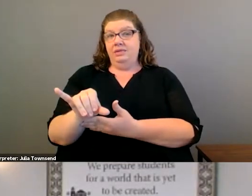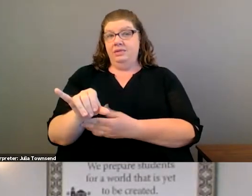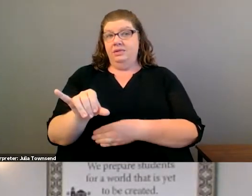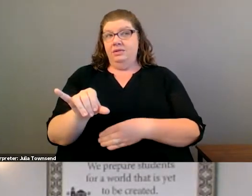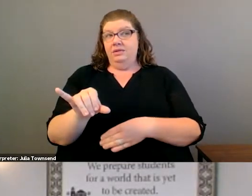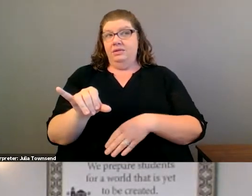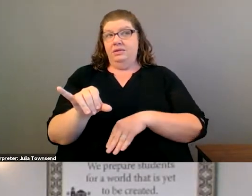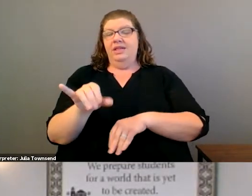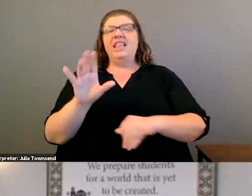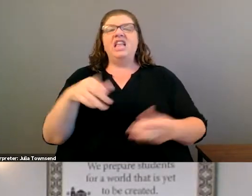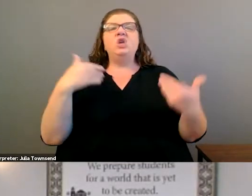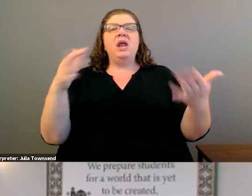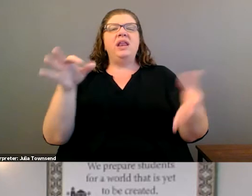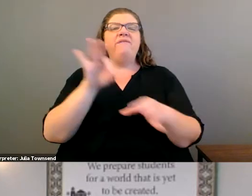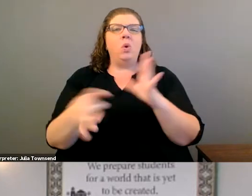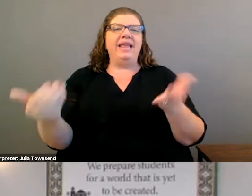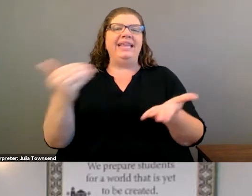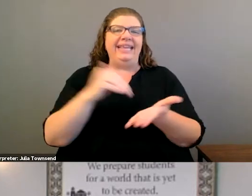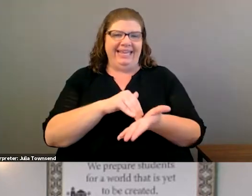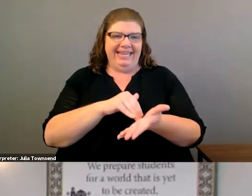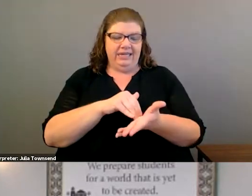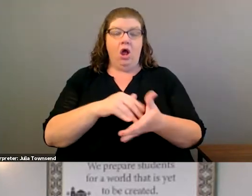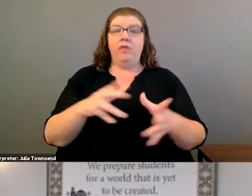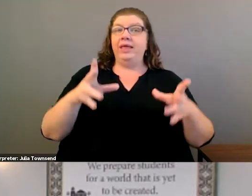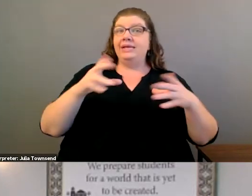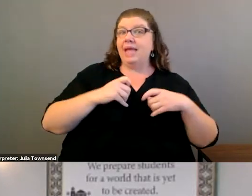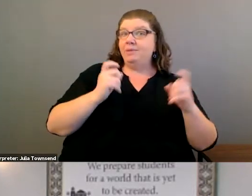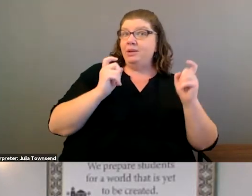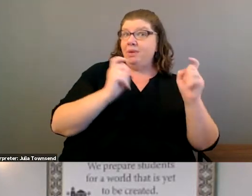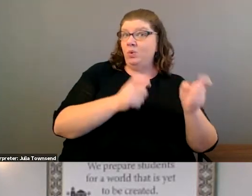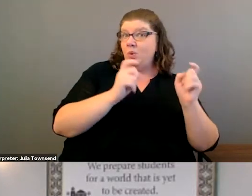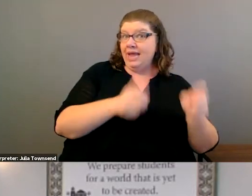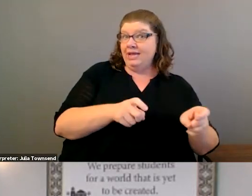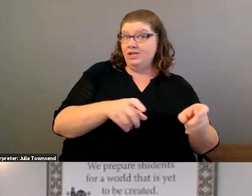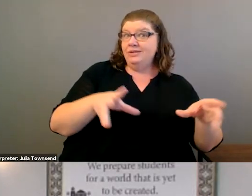let's retake the vote on the acceptance of donations.